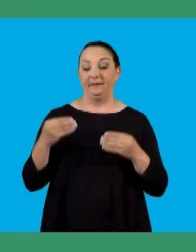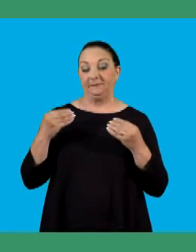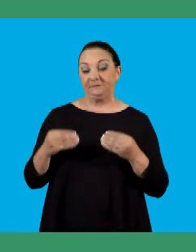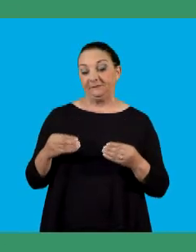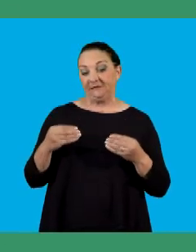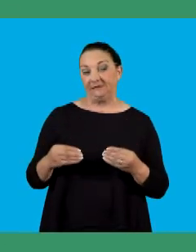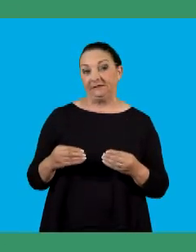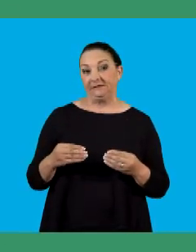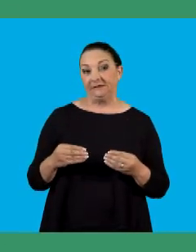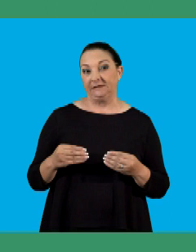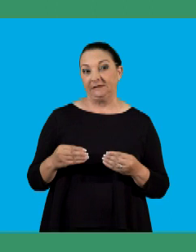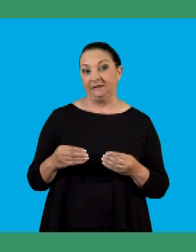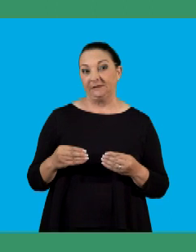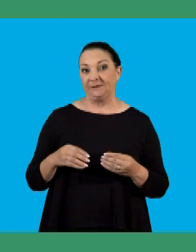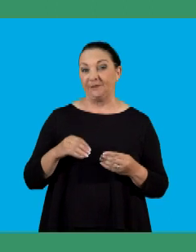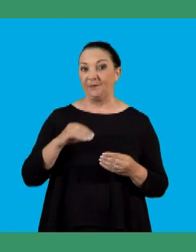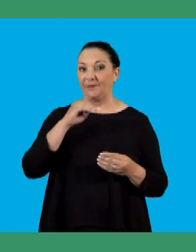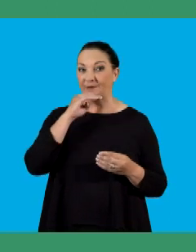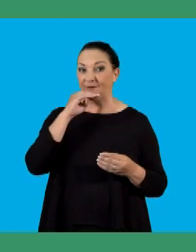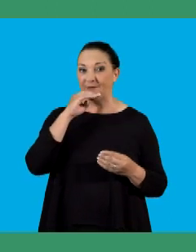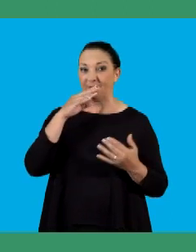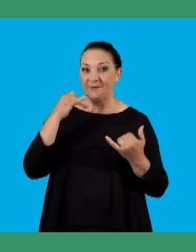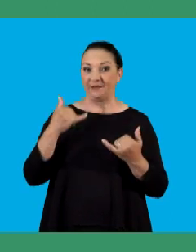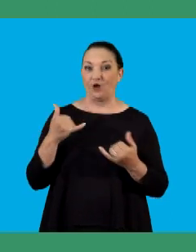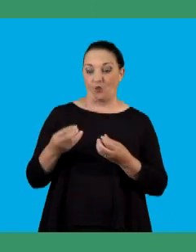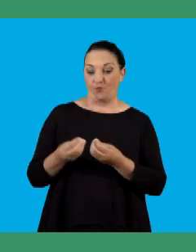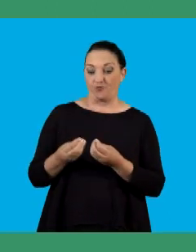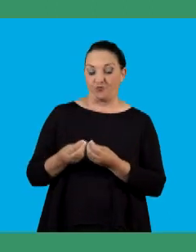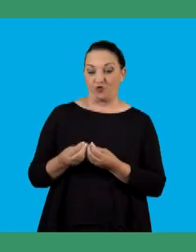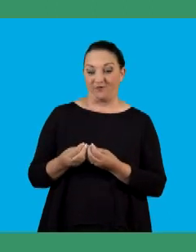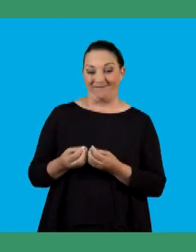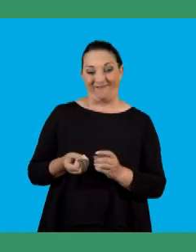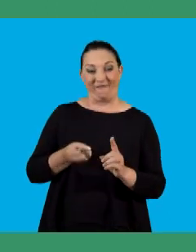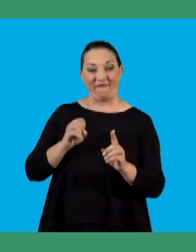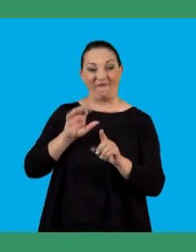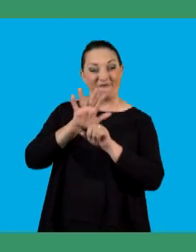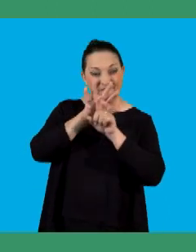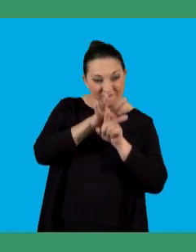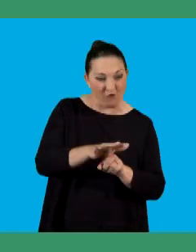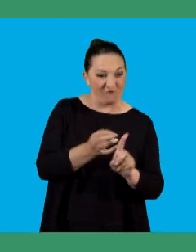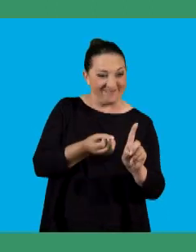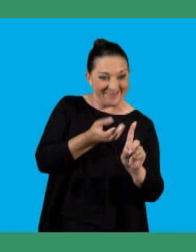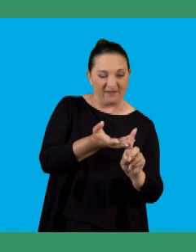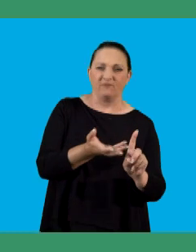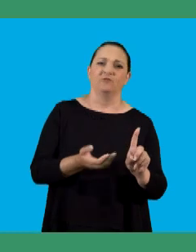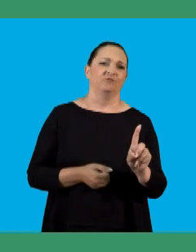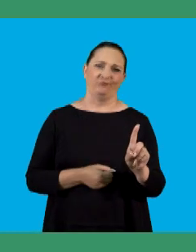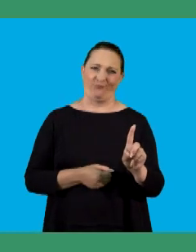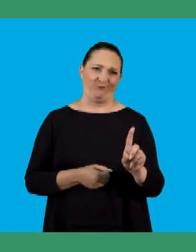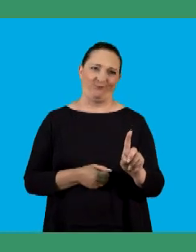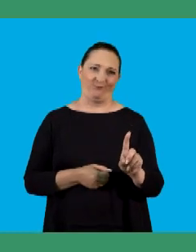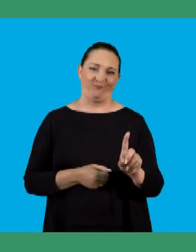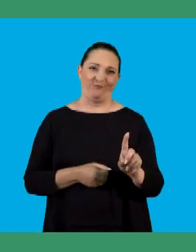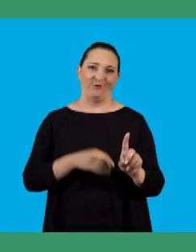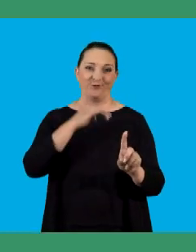Businesses should also not impose its mission or products on people. So in simple terms, you